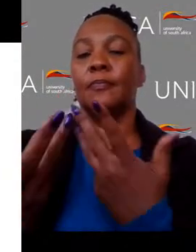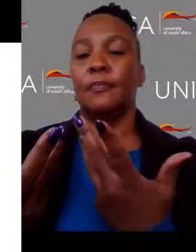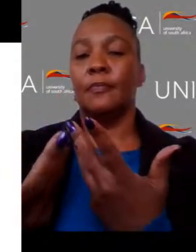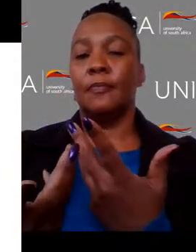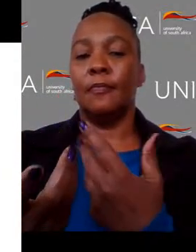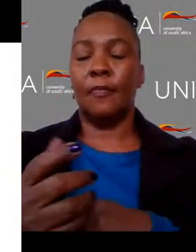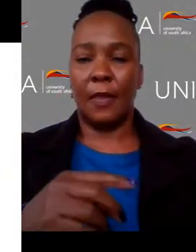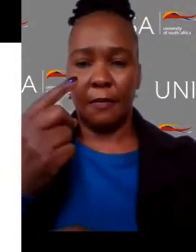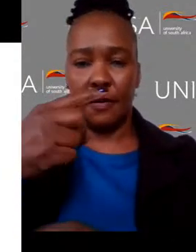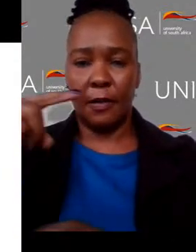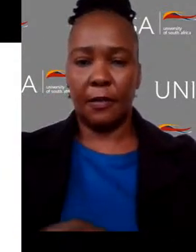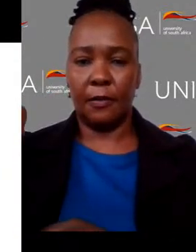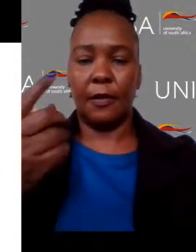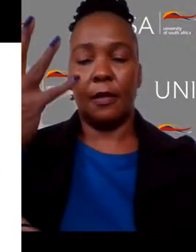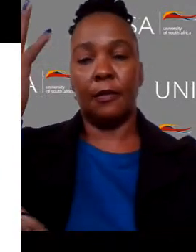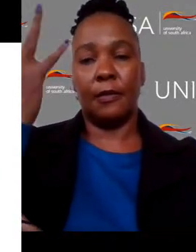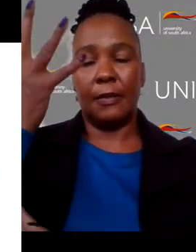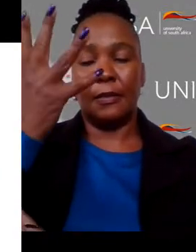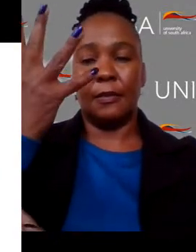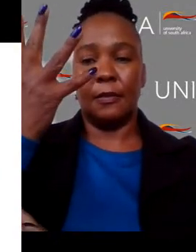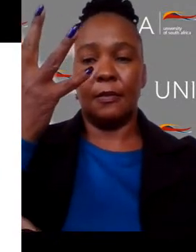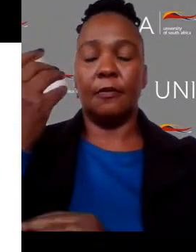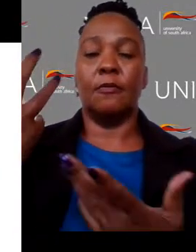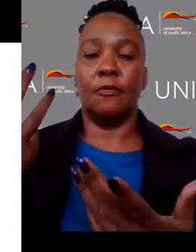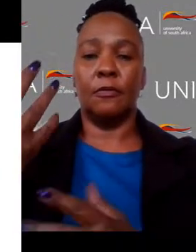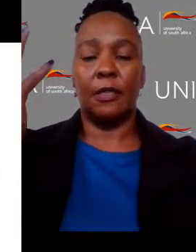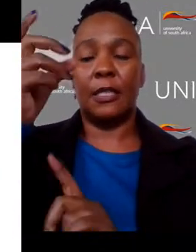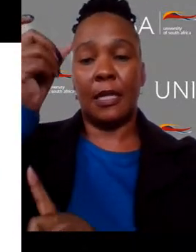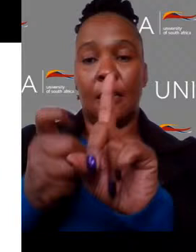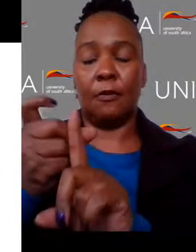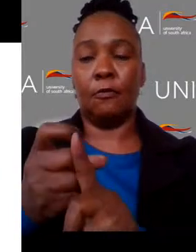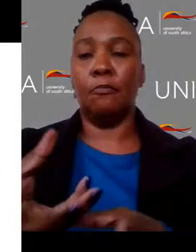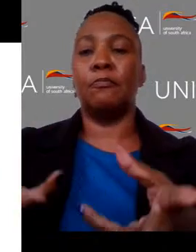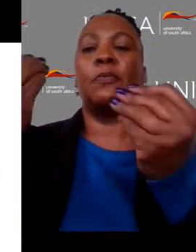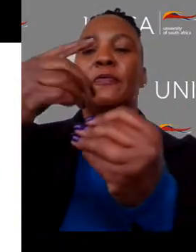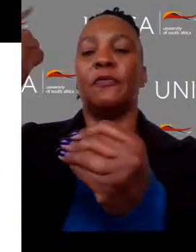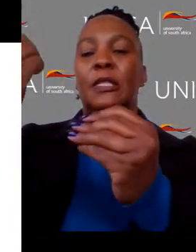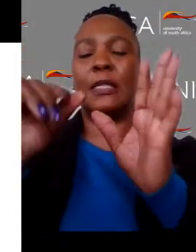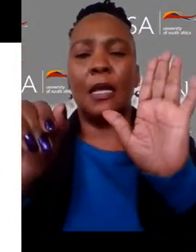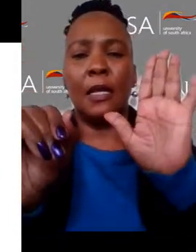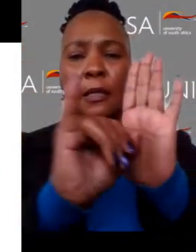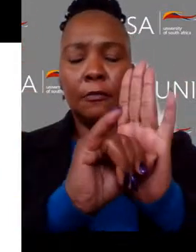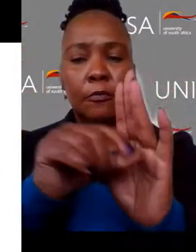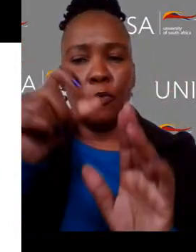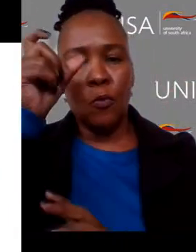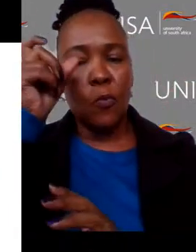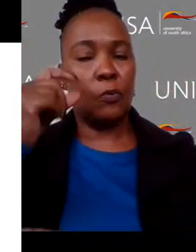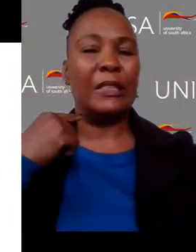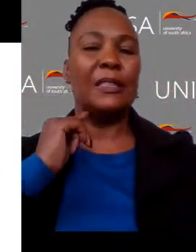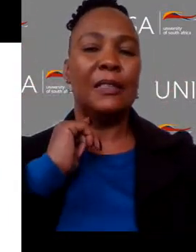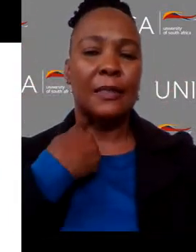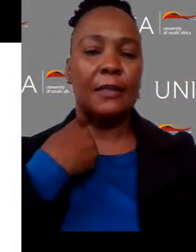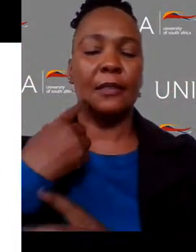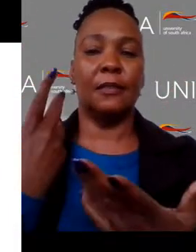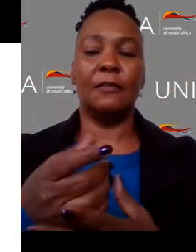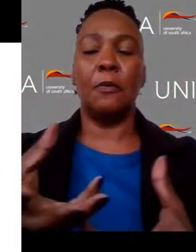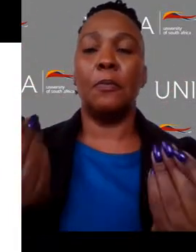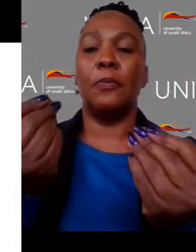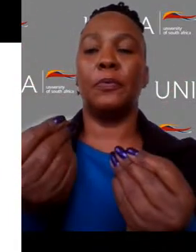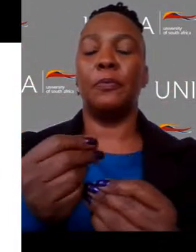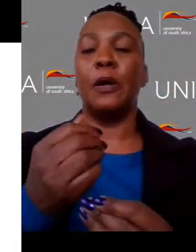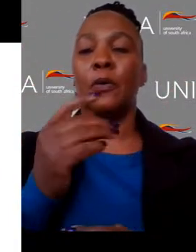First, the lecturer will typically pick it up first. They will identify plagiarism or cheating if it's not being picked up by